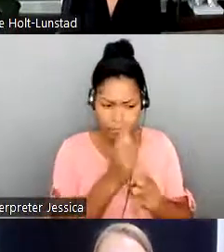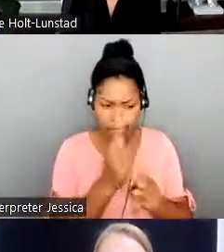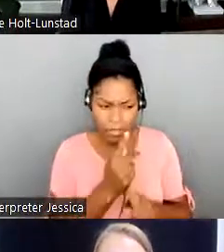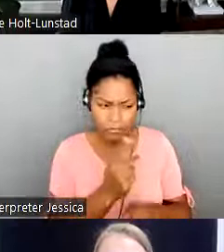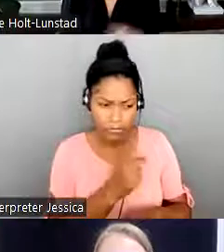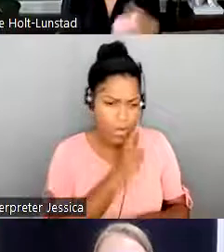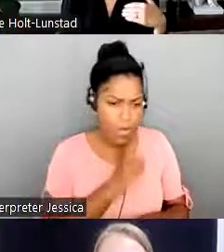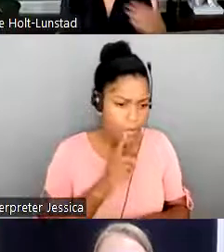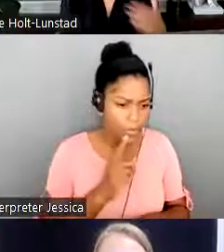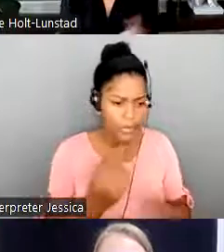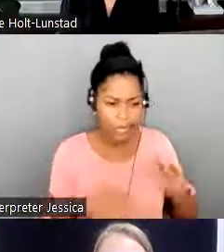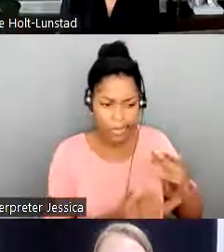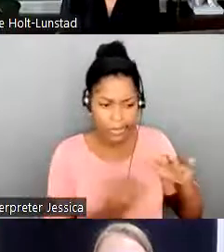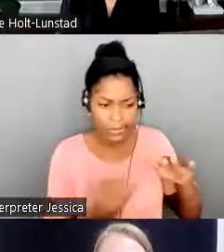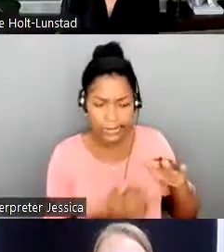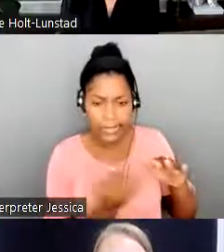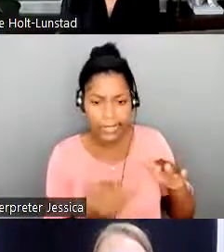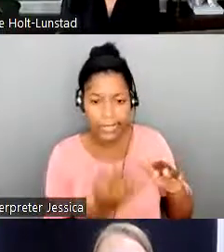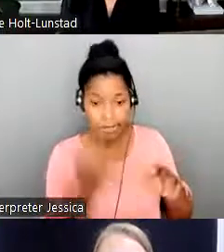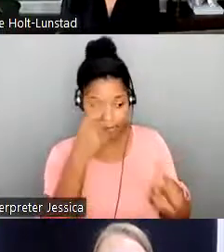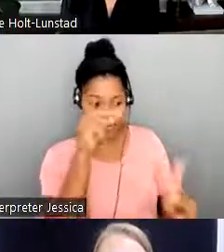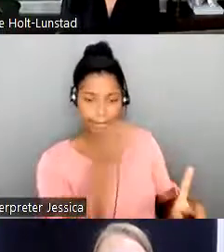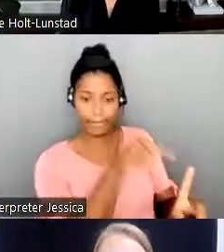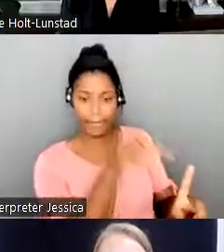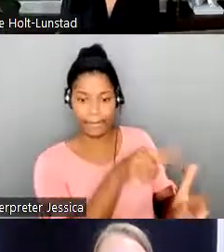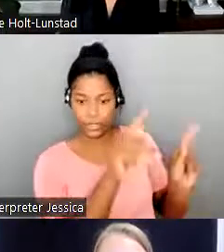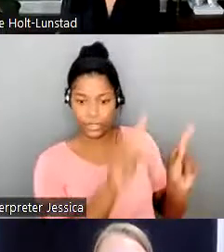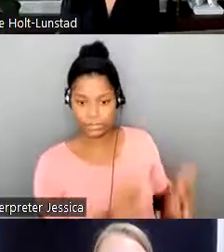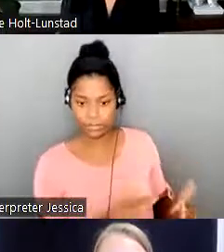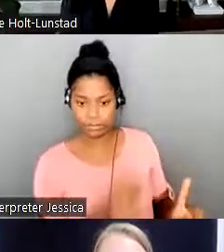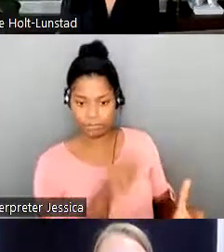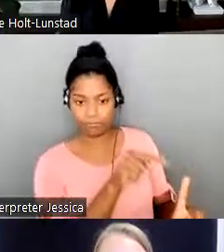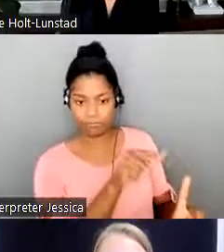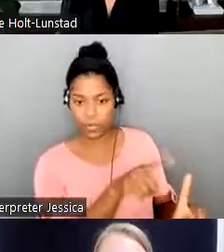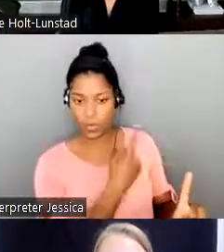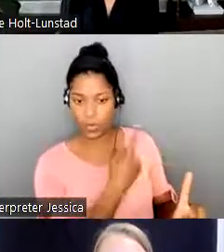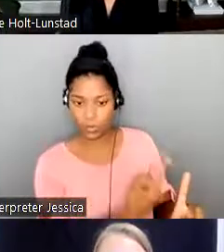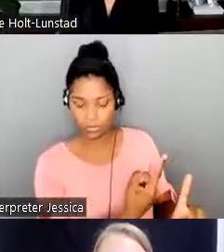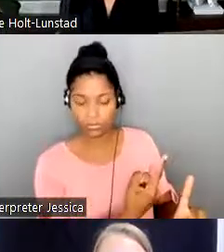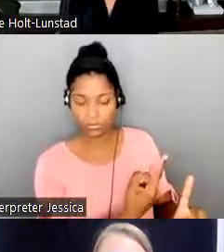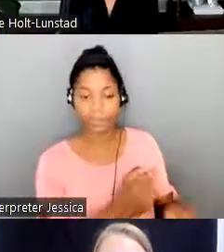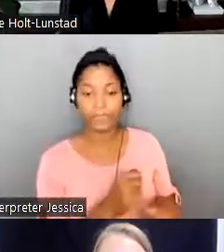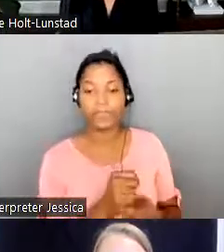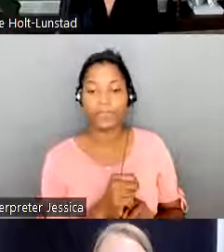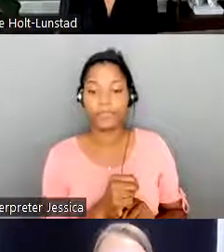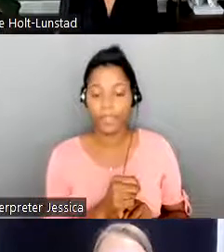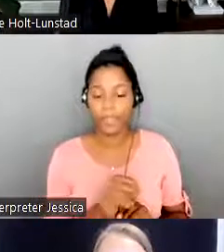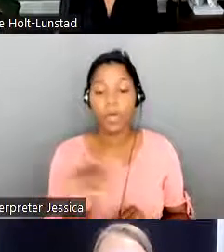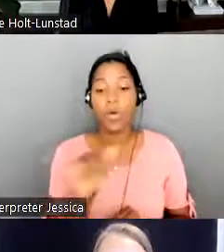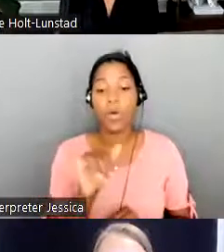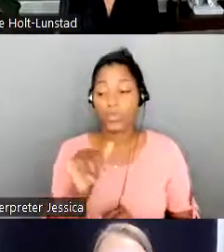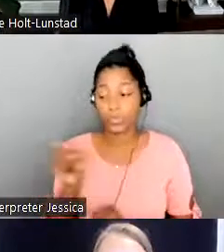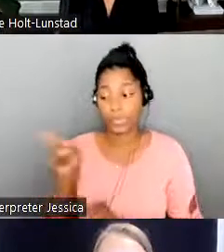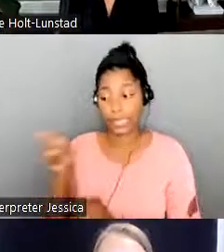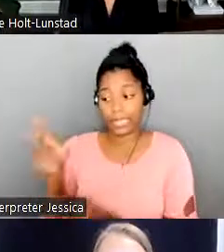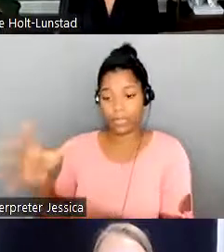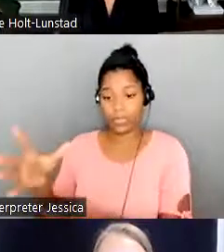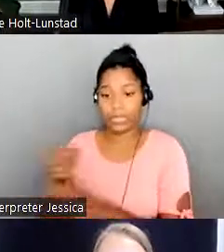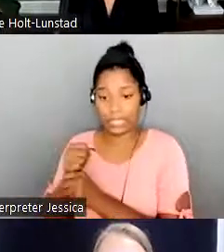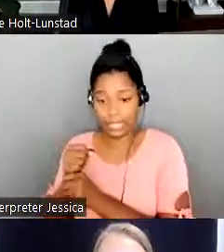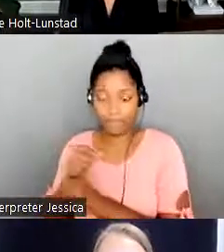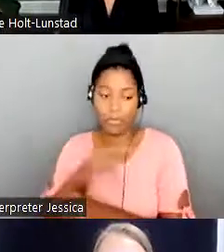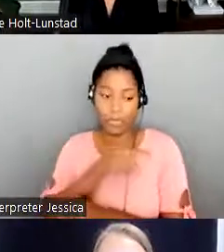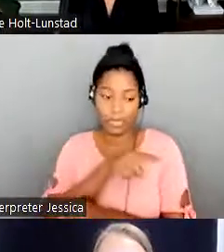who was providing the small acts of kindness. And presumably the person on the receiving end may